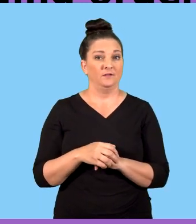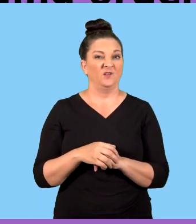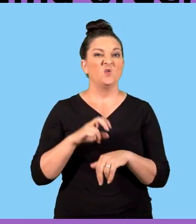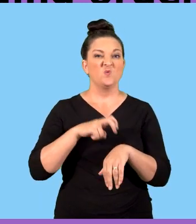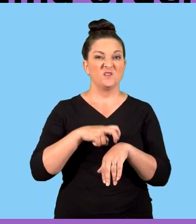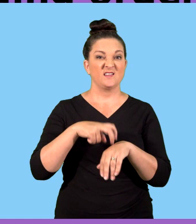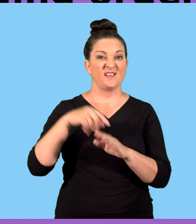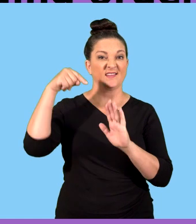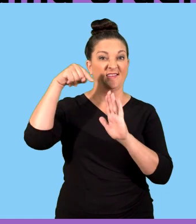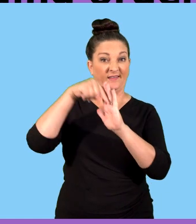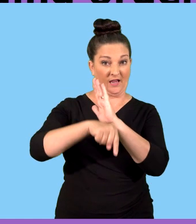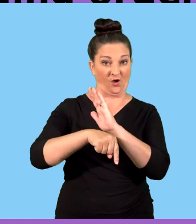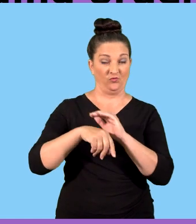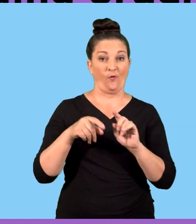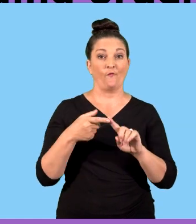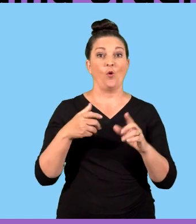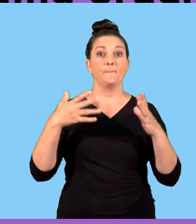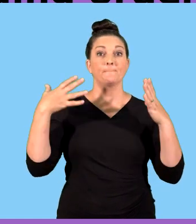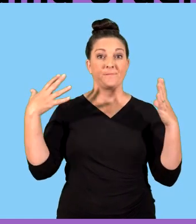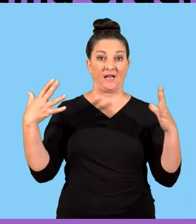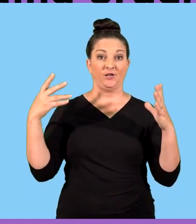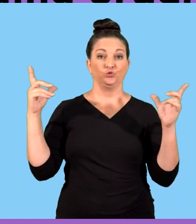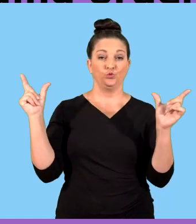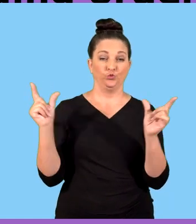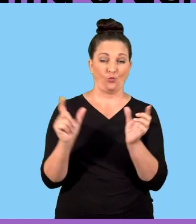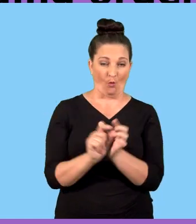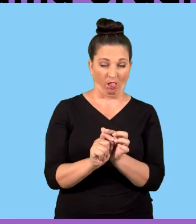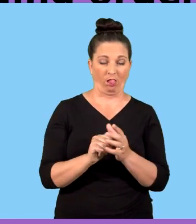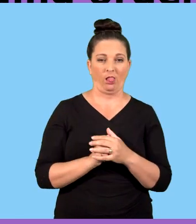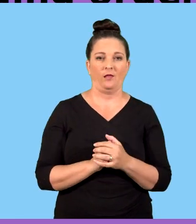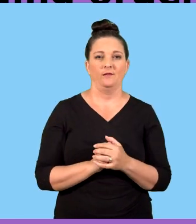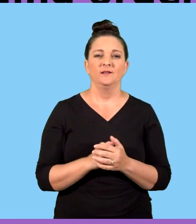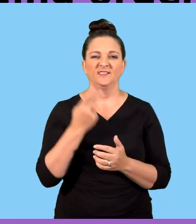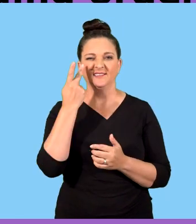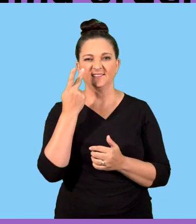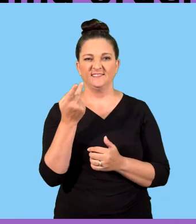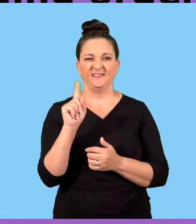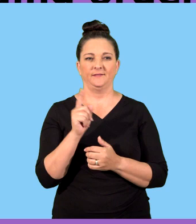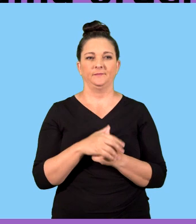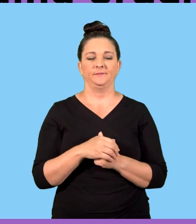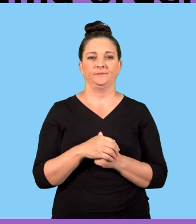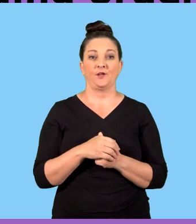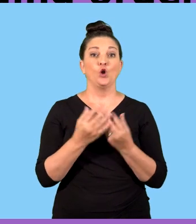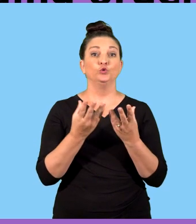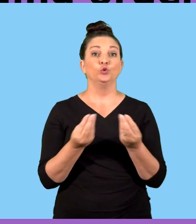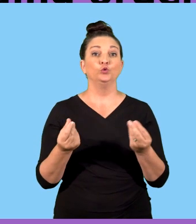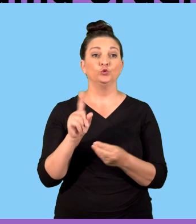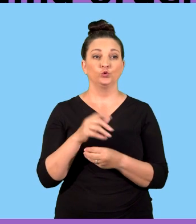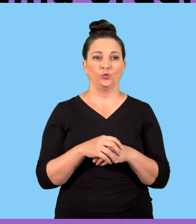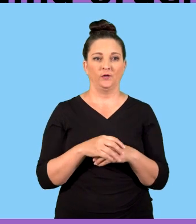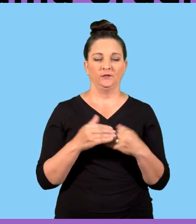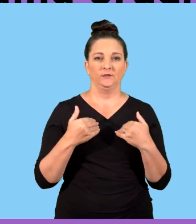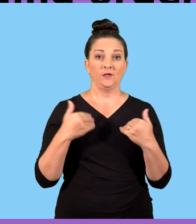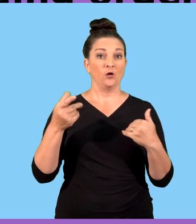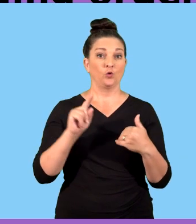to go downwards from largest value to smallest value. Let's take a look at this. The solution,